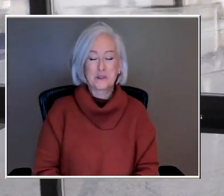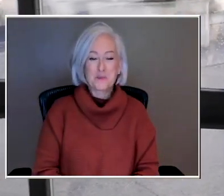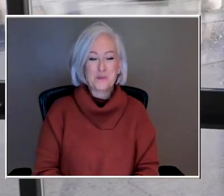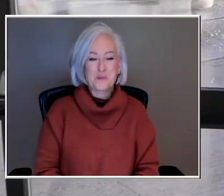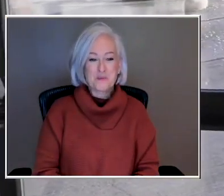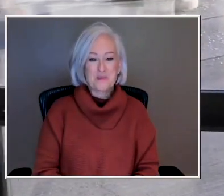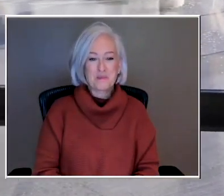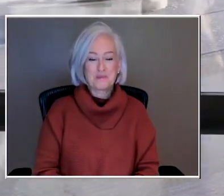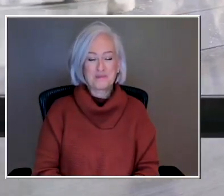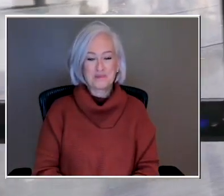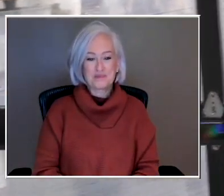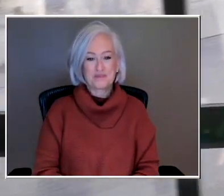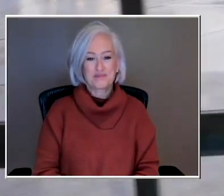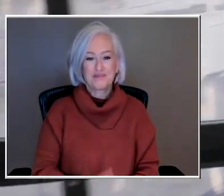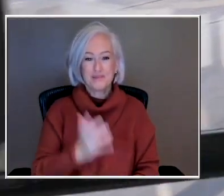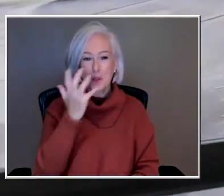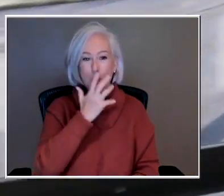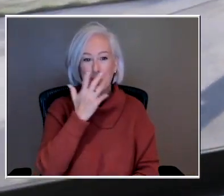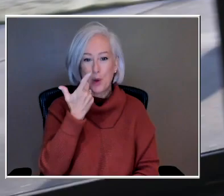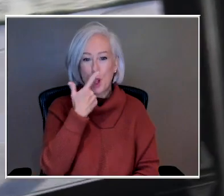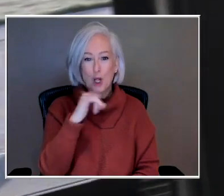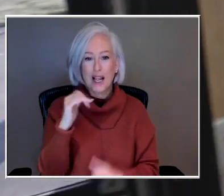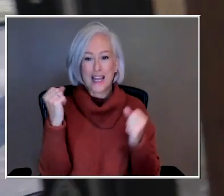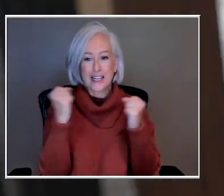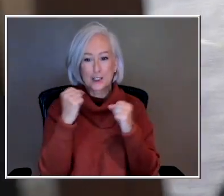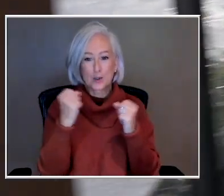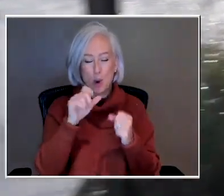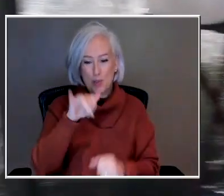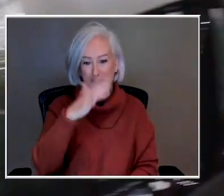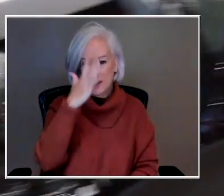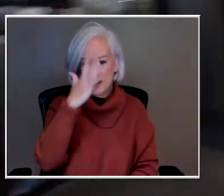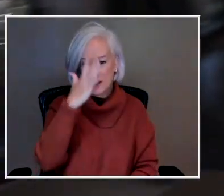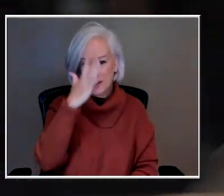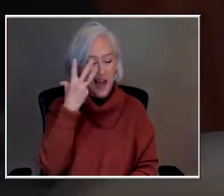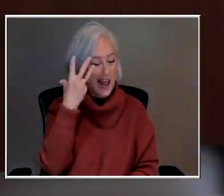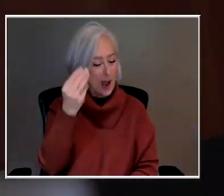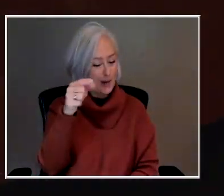It looks cold, so that's why you will not see me out there anytime soon.